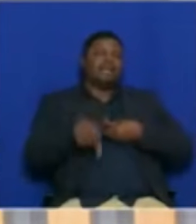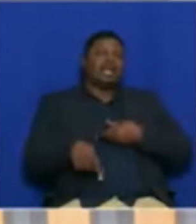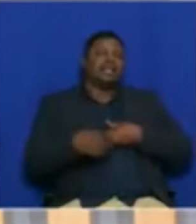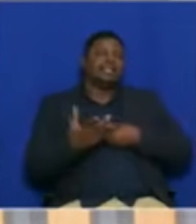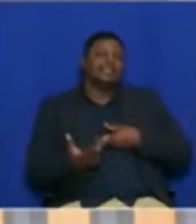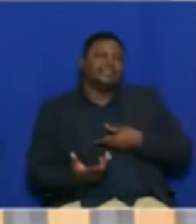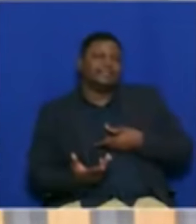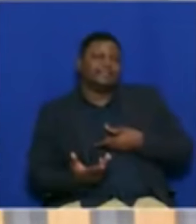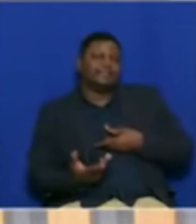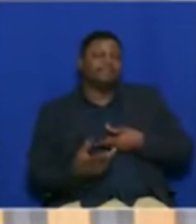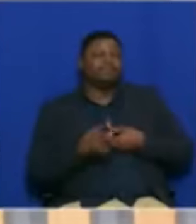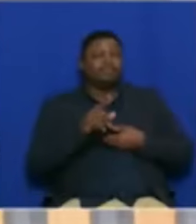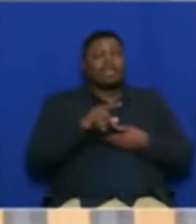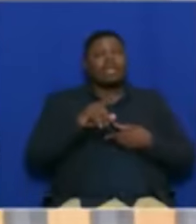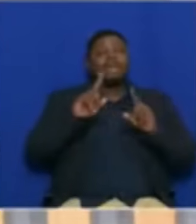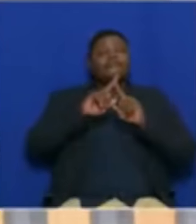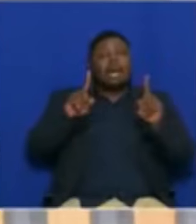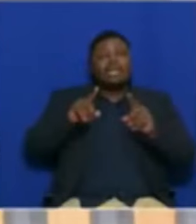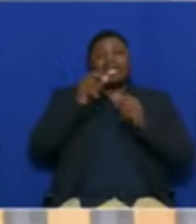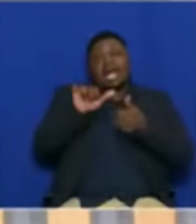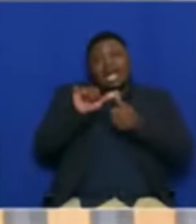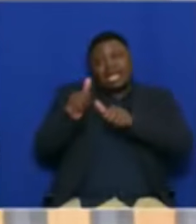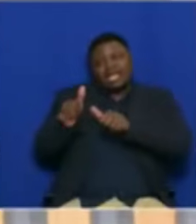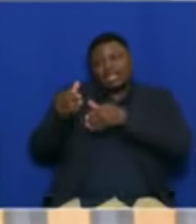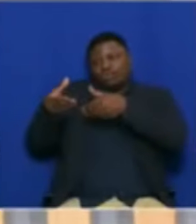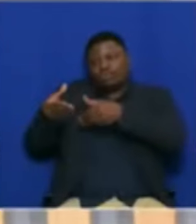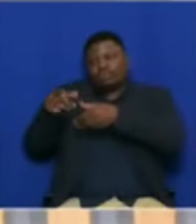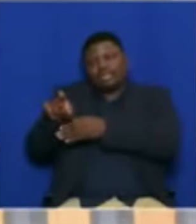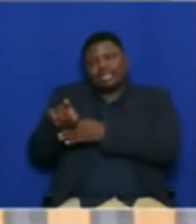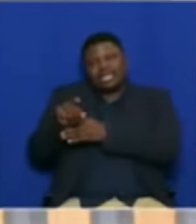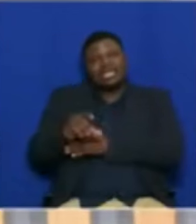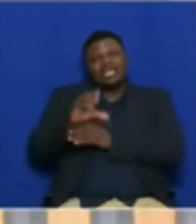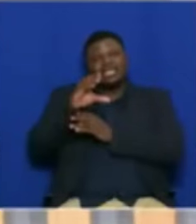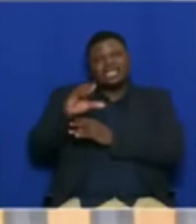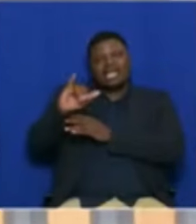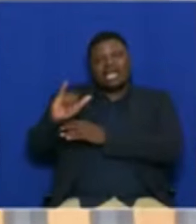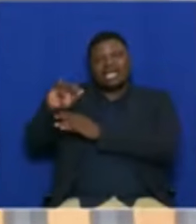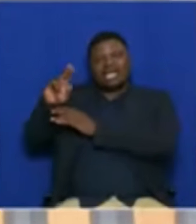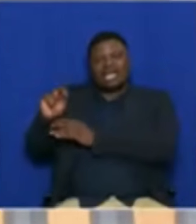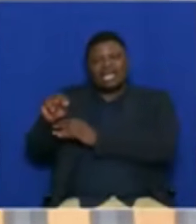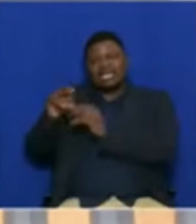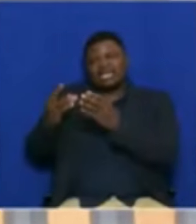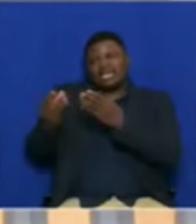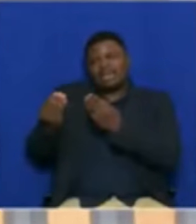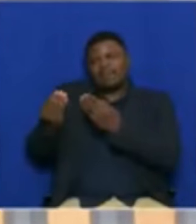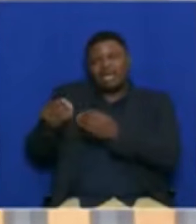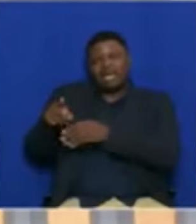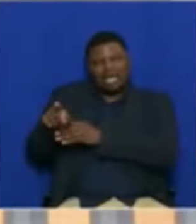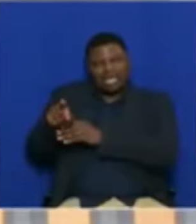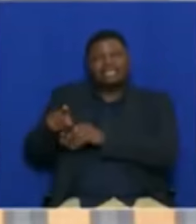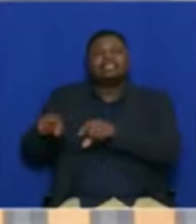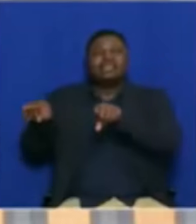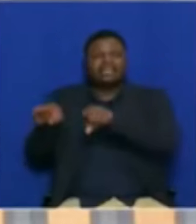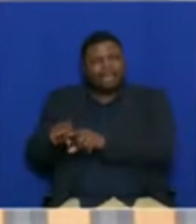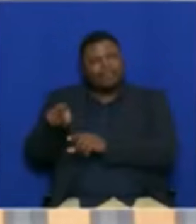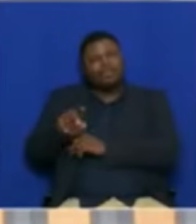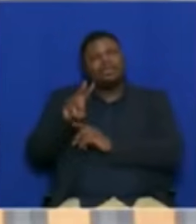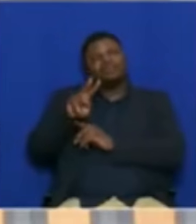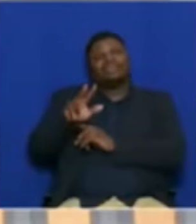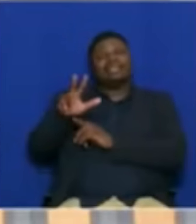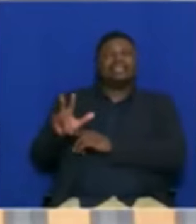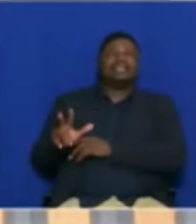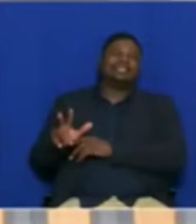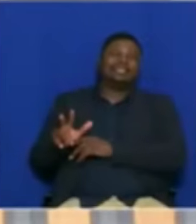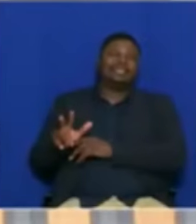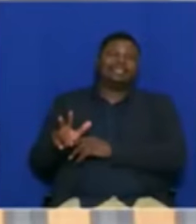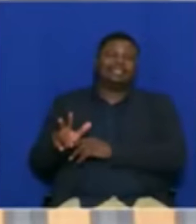a CIN number 28, this very same 28, together with the relevant documents that's